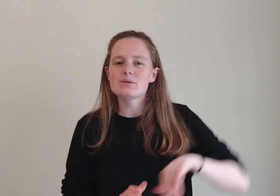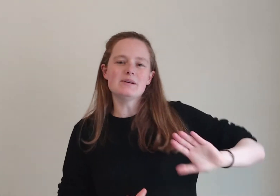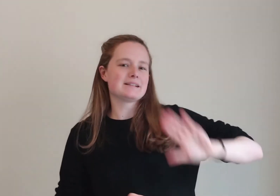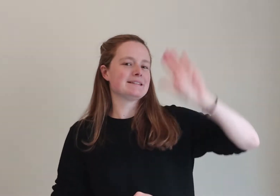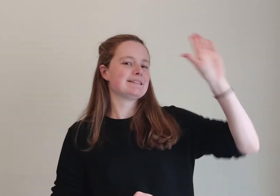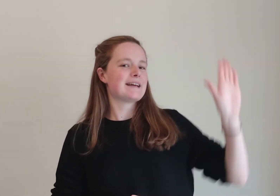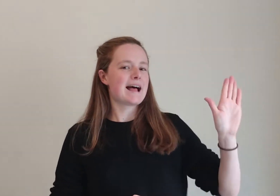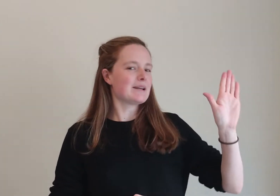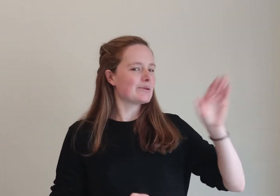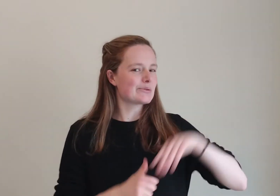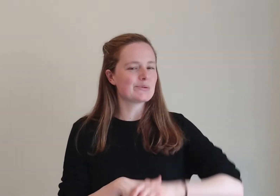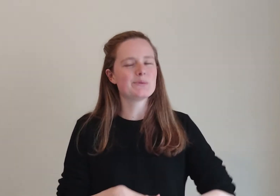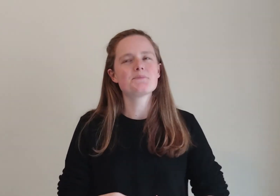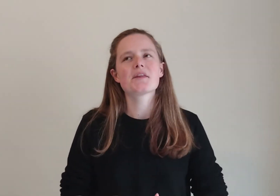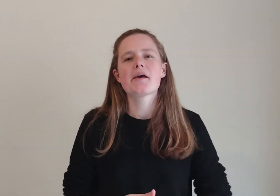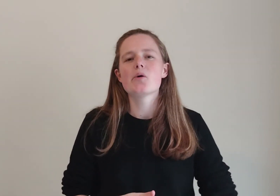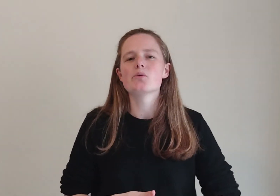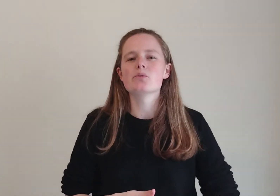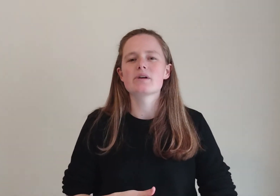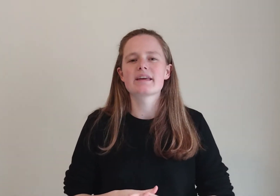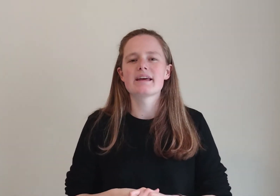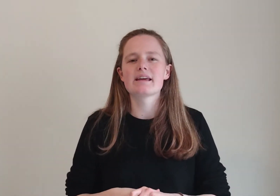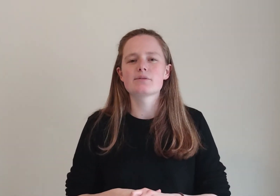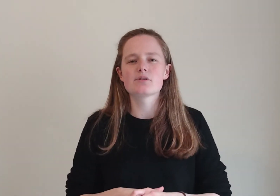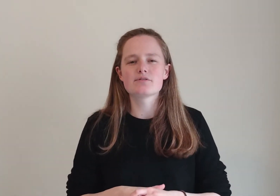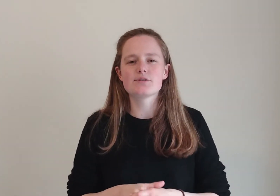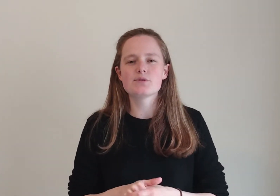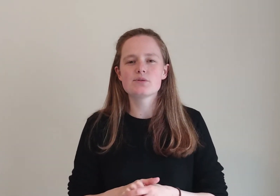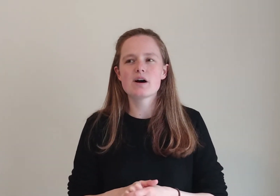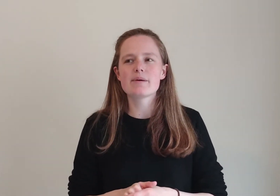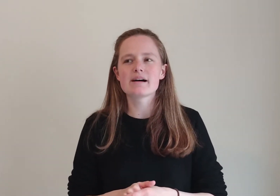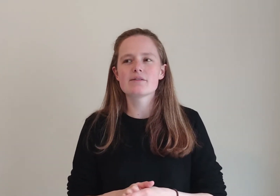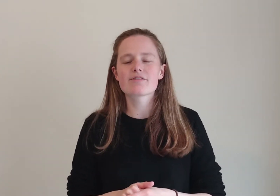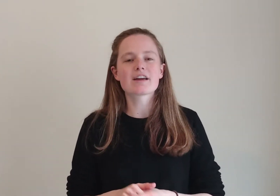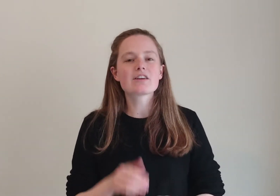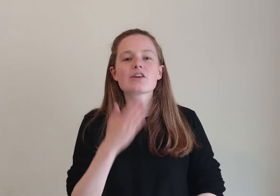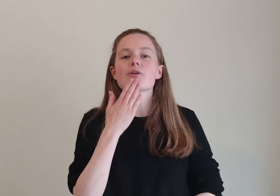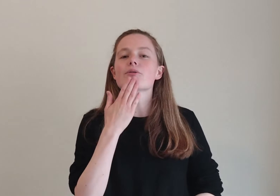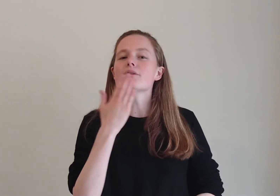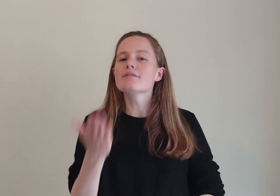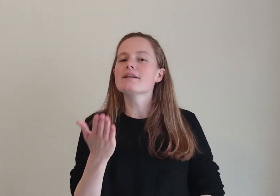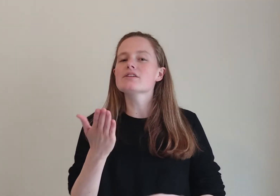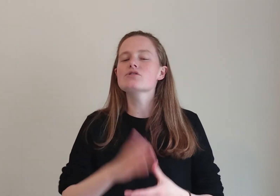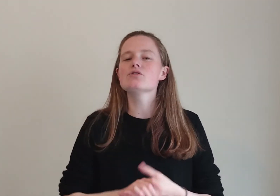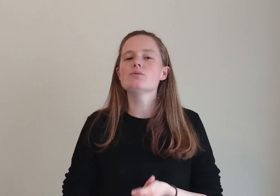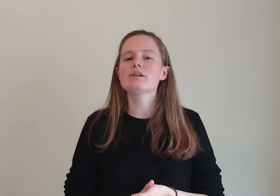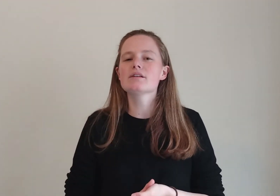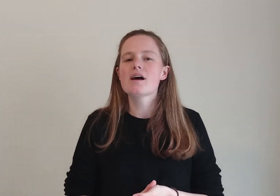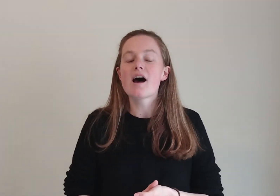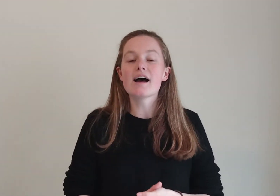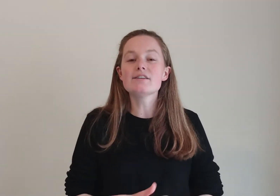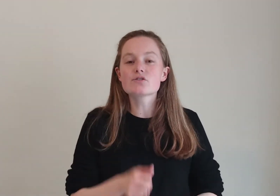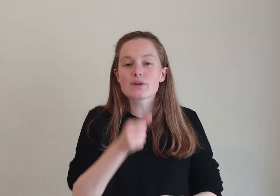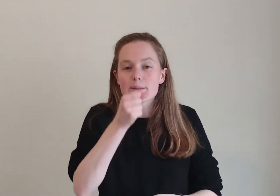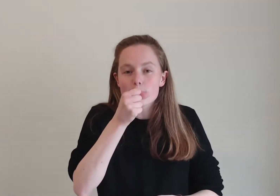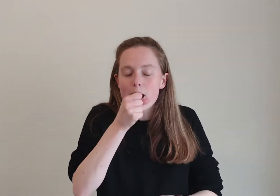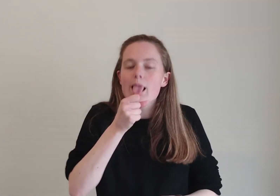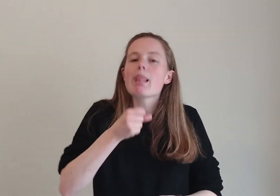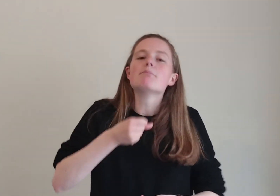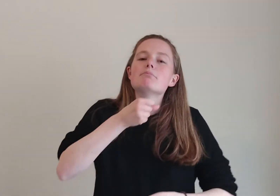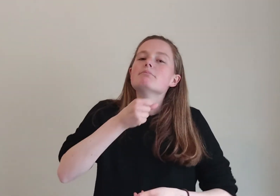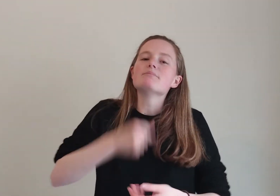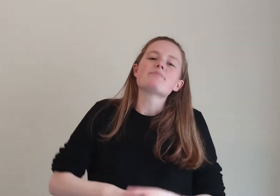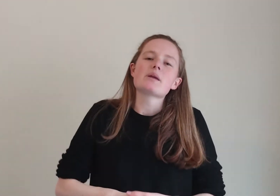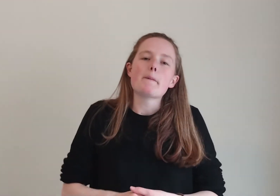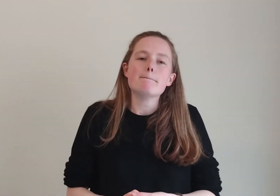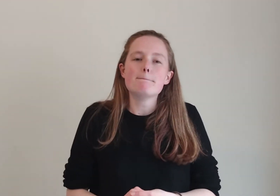hello? Hello. Ooh, okay, we've got a few more. What about thank you? Nice short one. Ice cream.